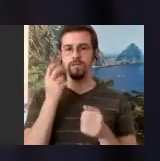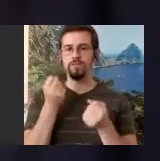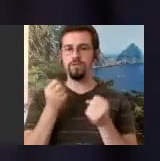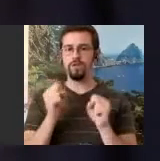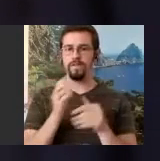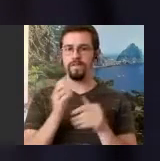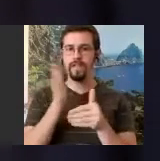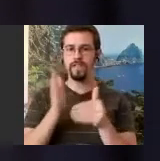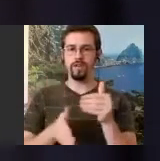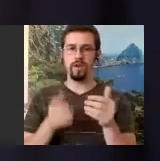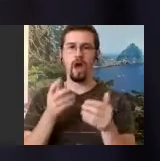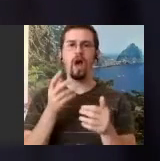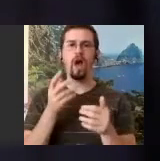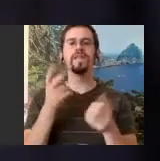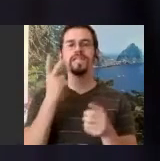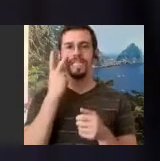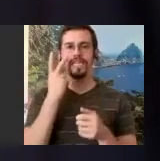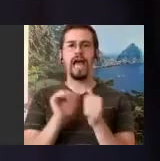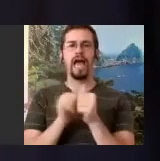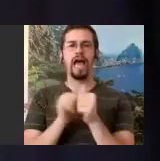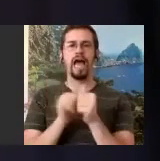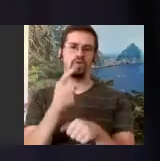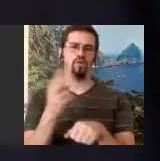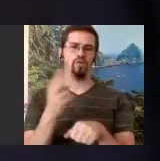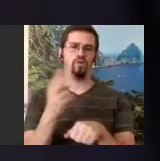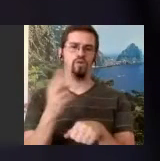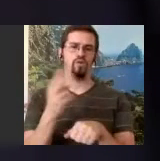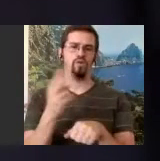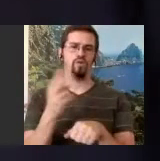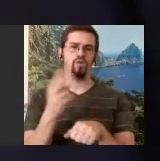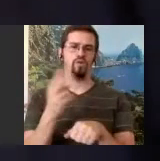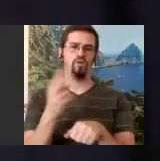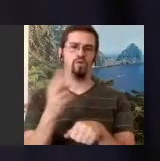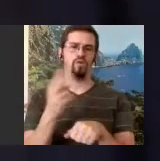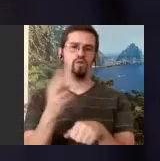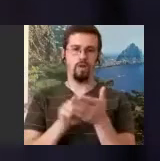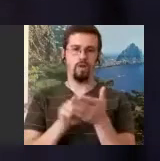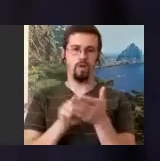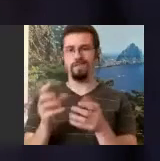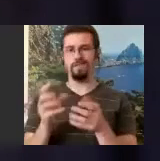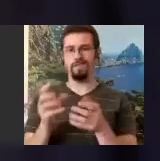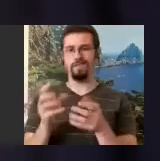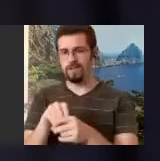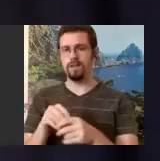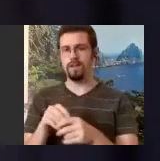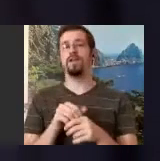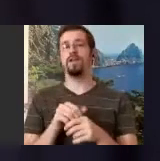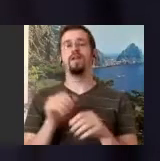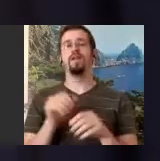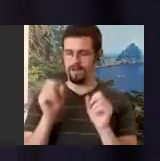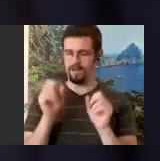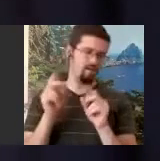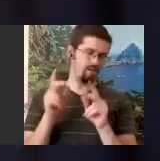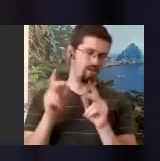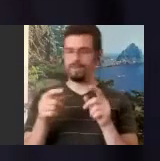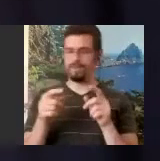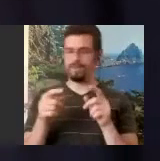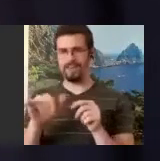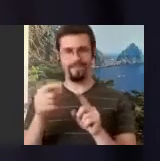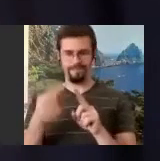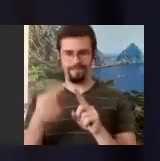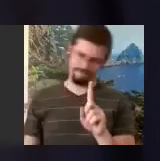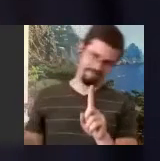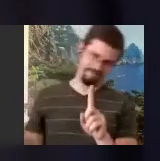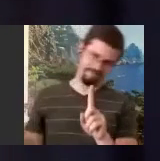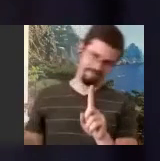Sutton SignWriting is used. Tell us how it's used. Oh, right. Yeah. So this is all backup. That's right. Am I